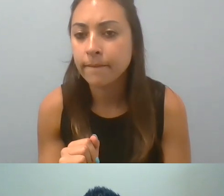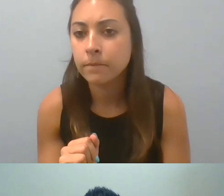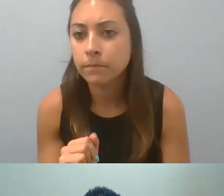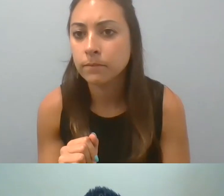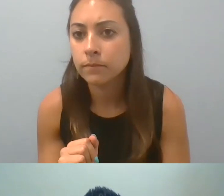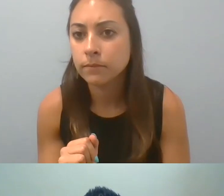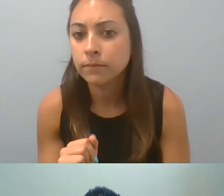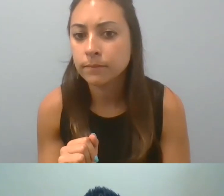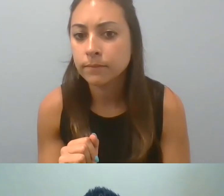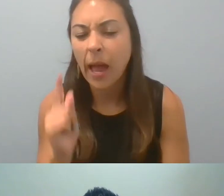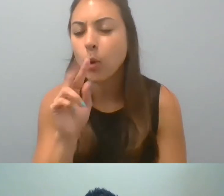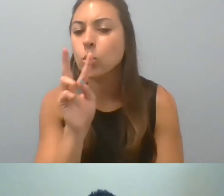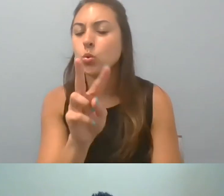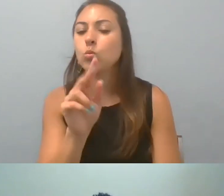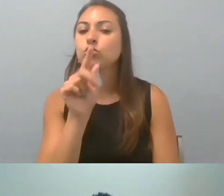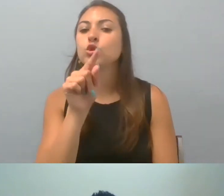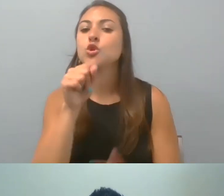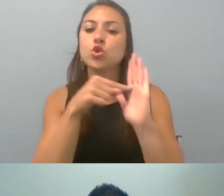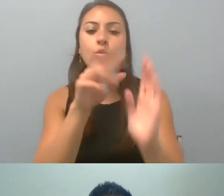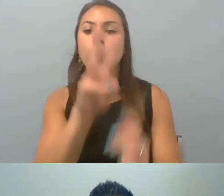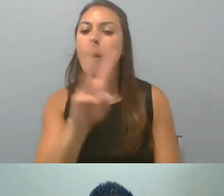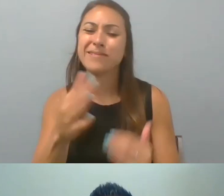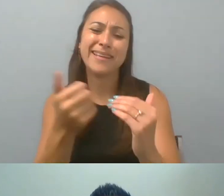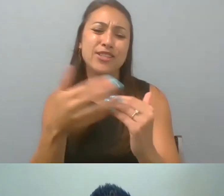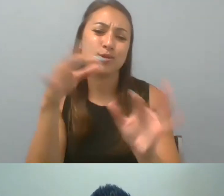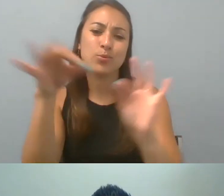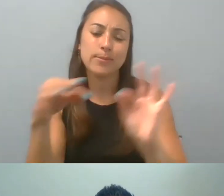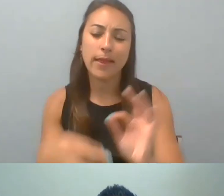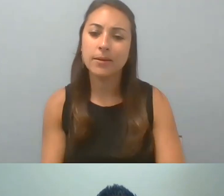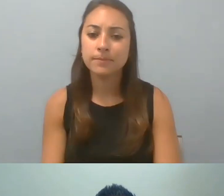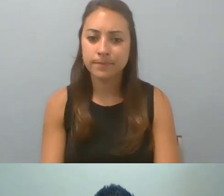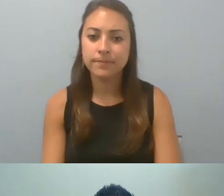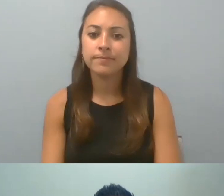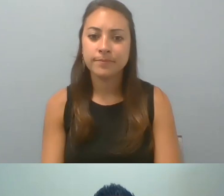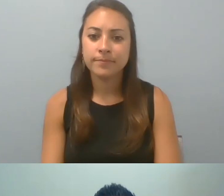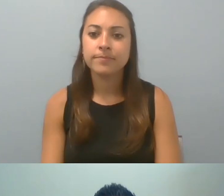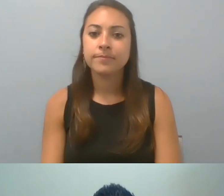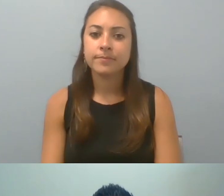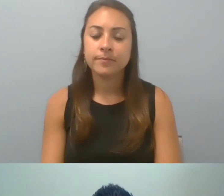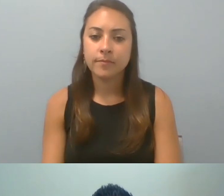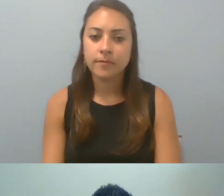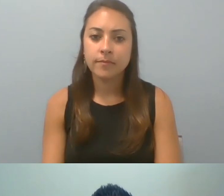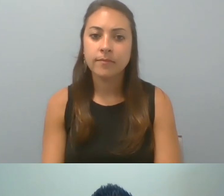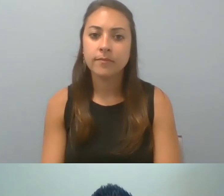Maybe again, I will just go back to that website because it's probably easier to do show and tell. Let's